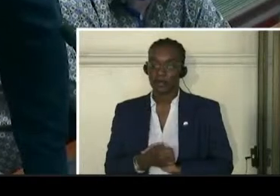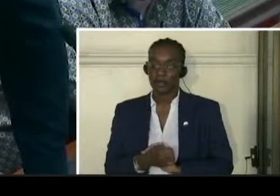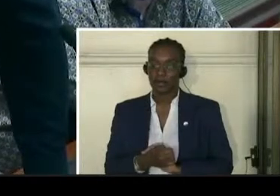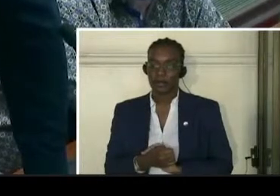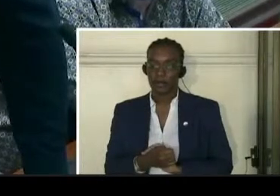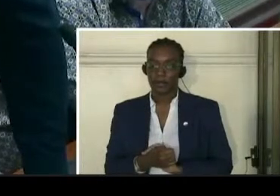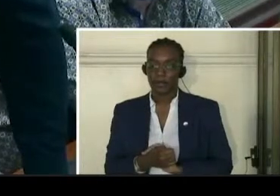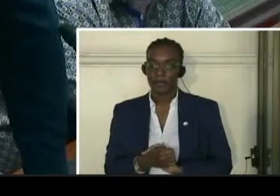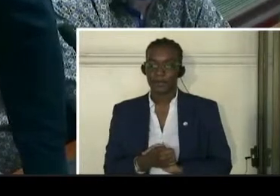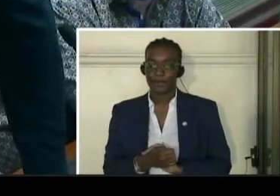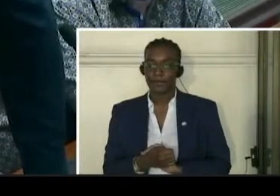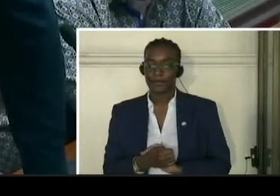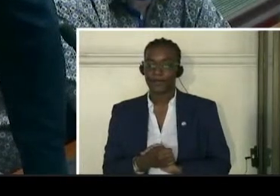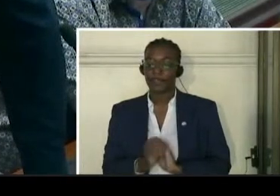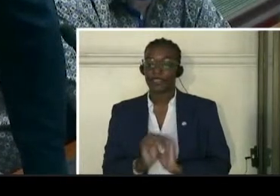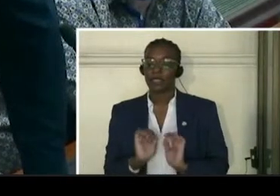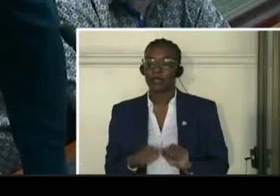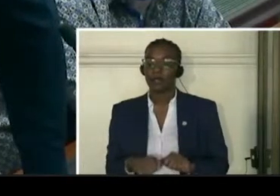Yes.